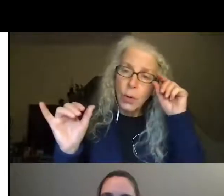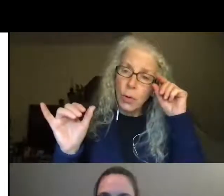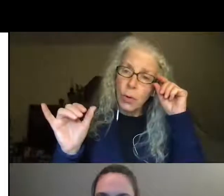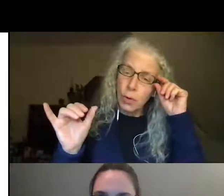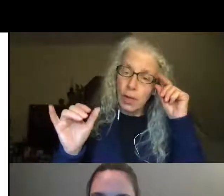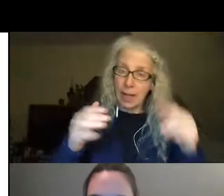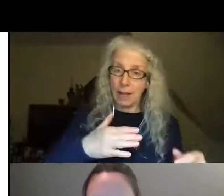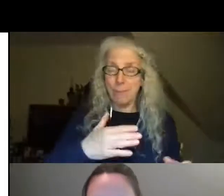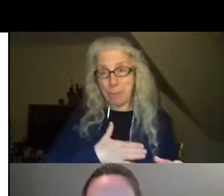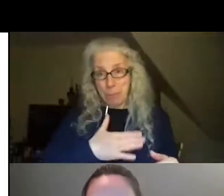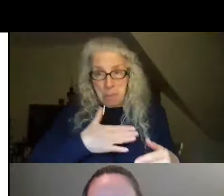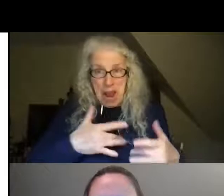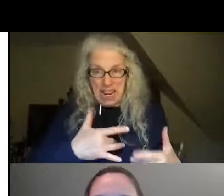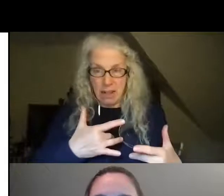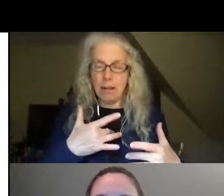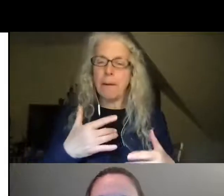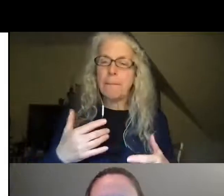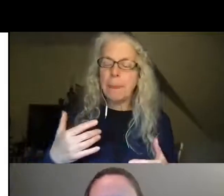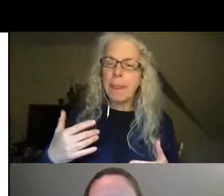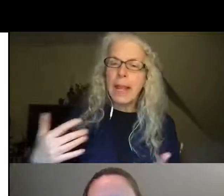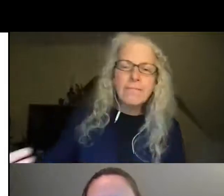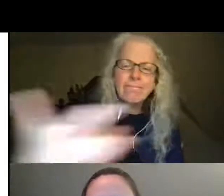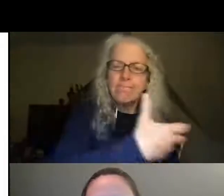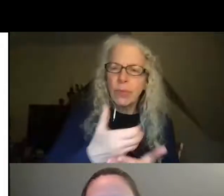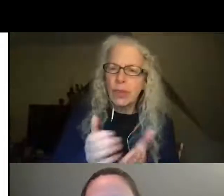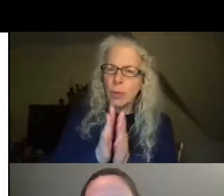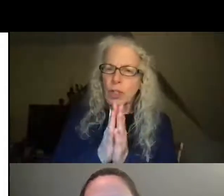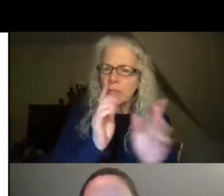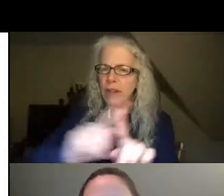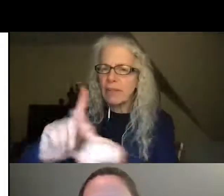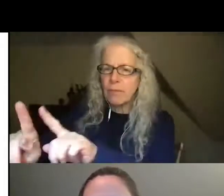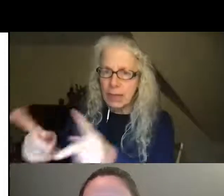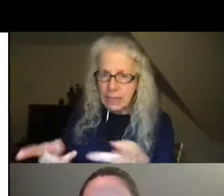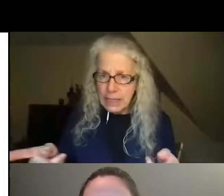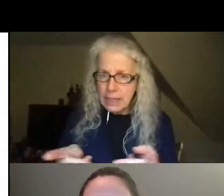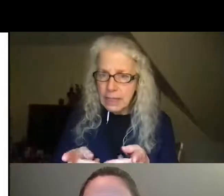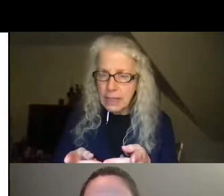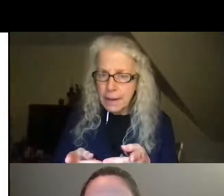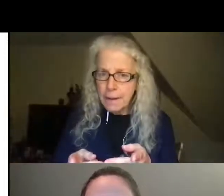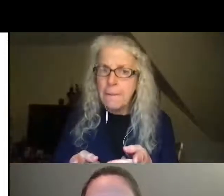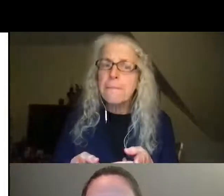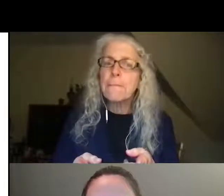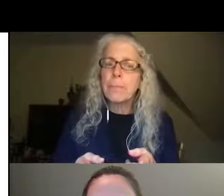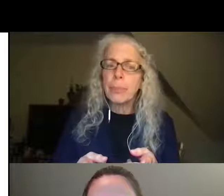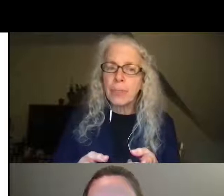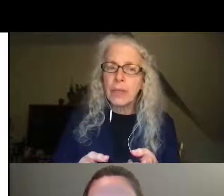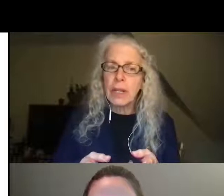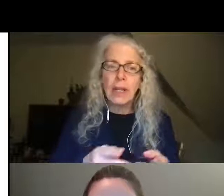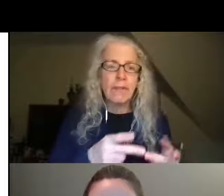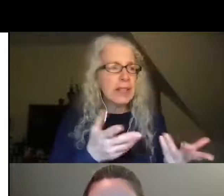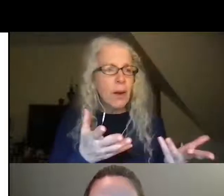My process is obtaining requests from all of these locations to get sign language interpreters or